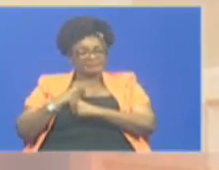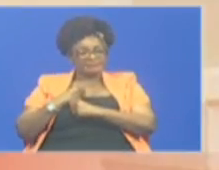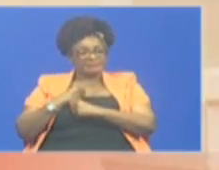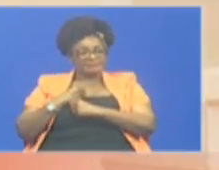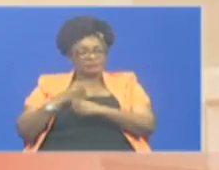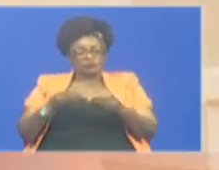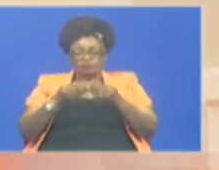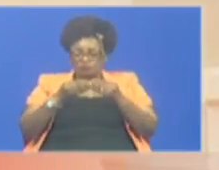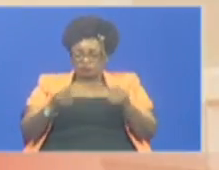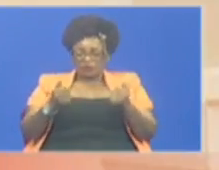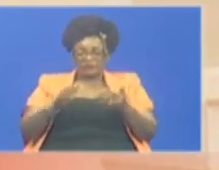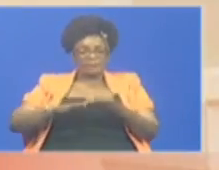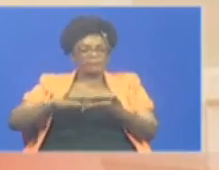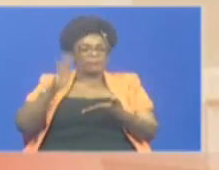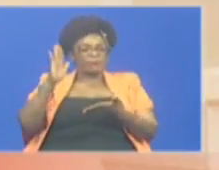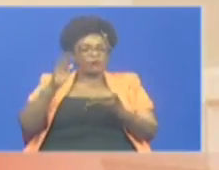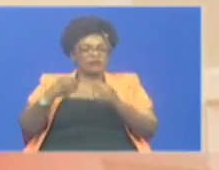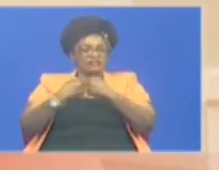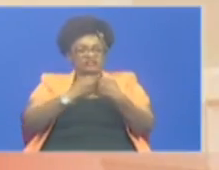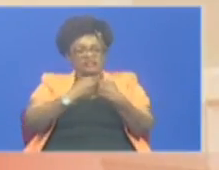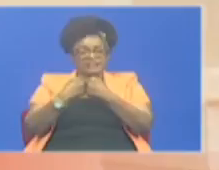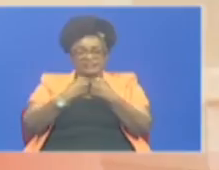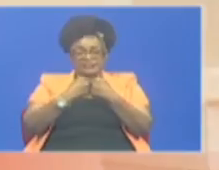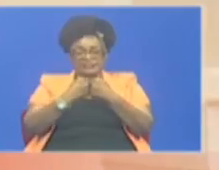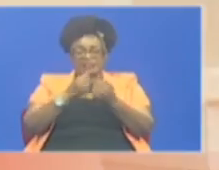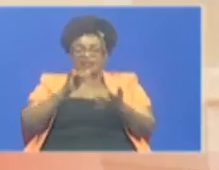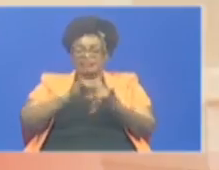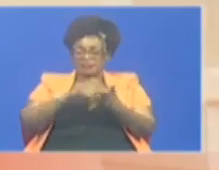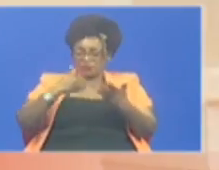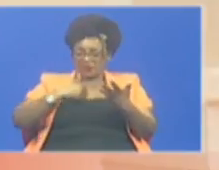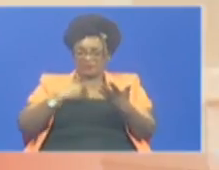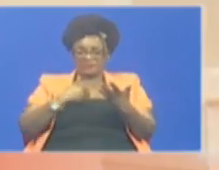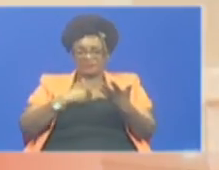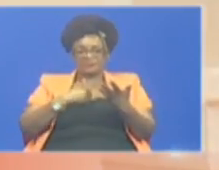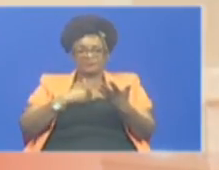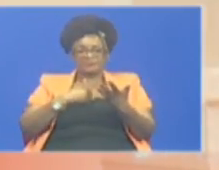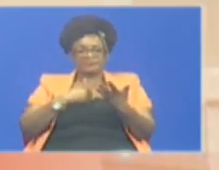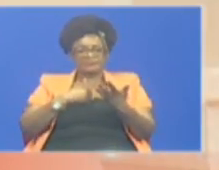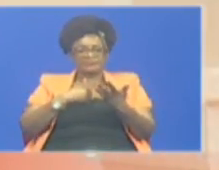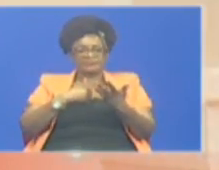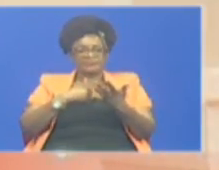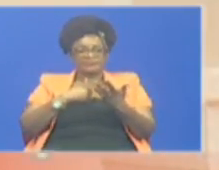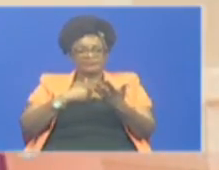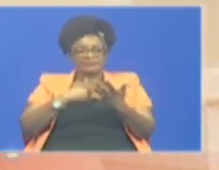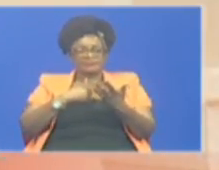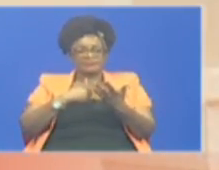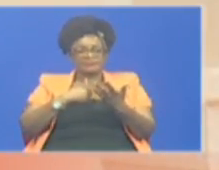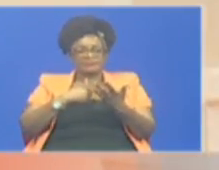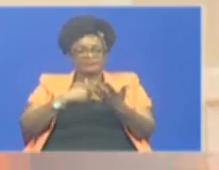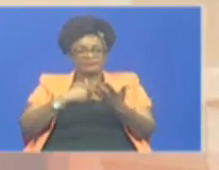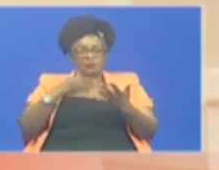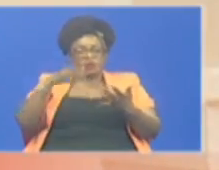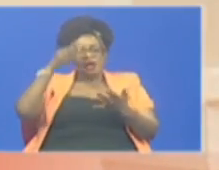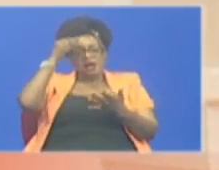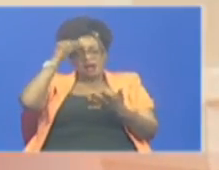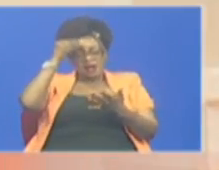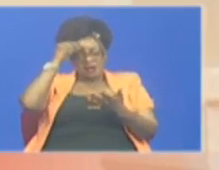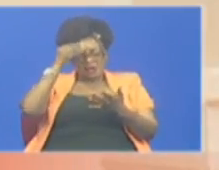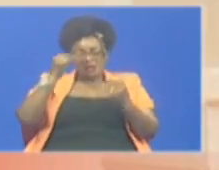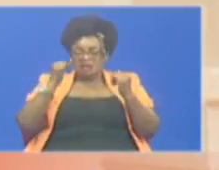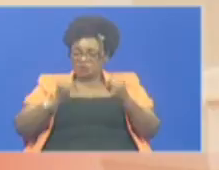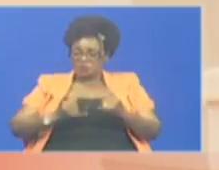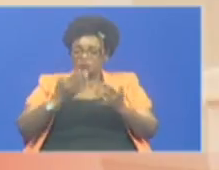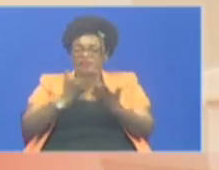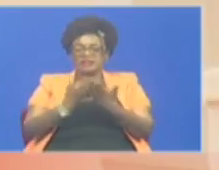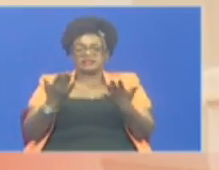even more challenges that face our people. We are learning today anew that we